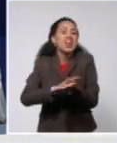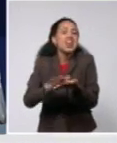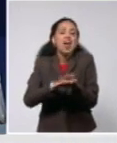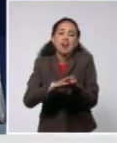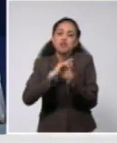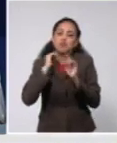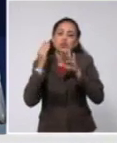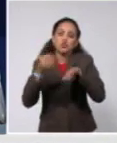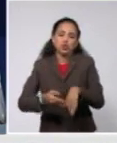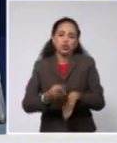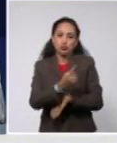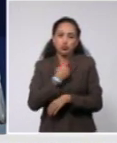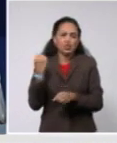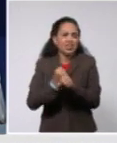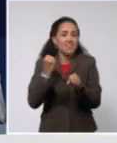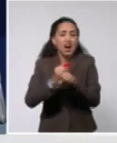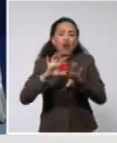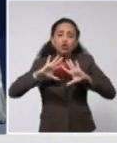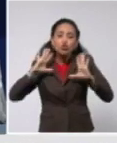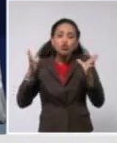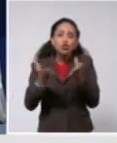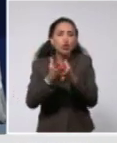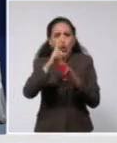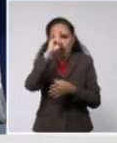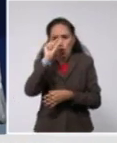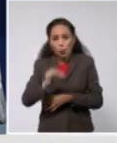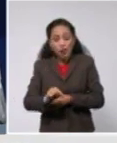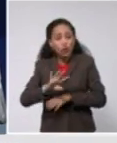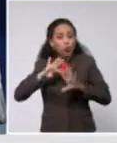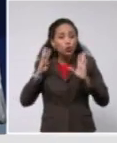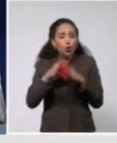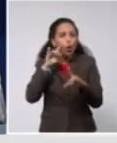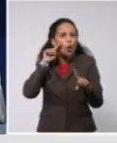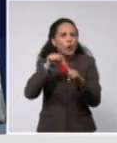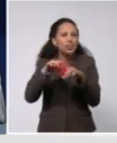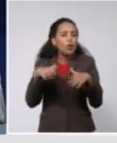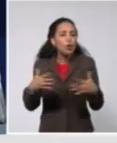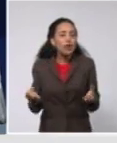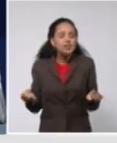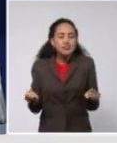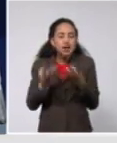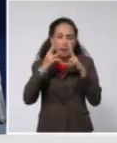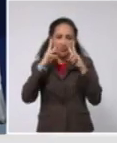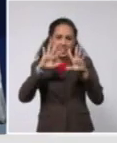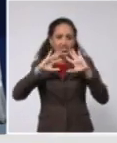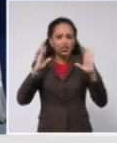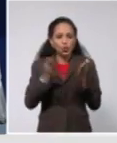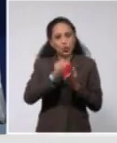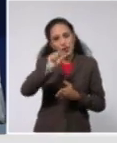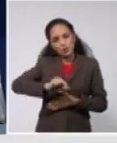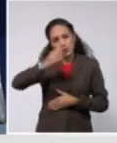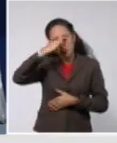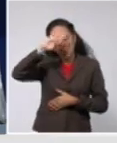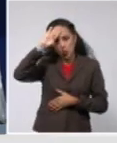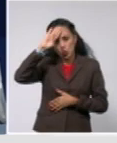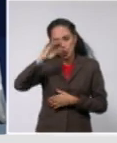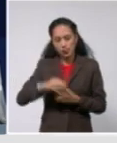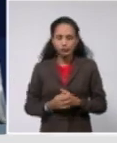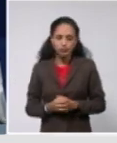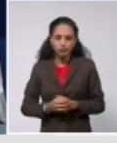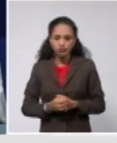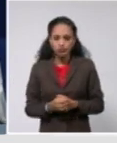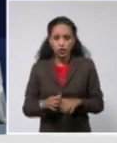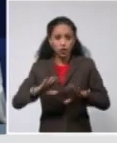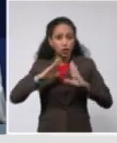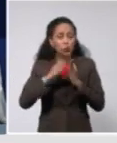4 people were discharged from hospital in Artemisa, 44 in Havana, 3 in